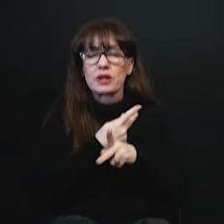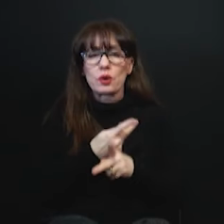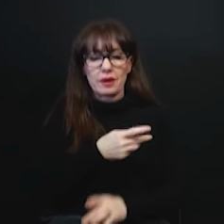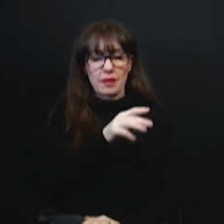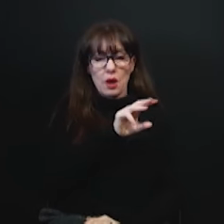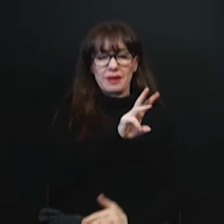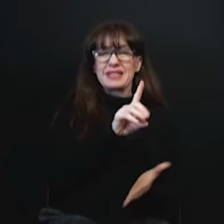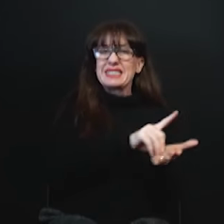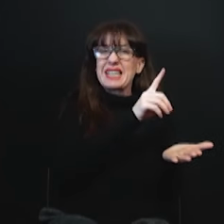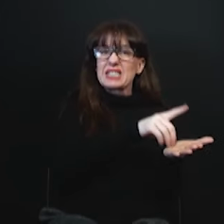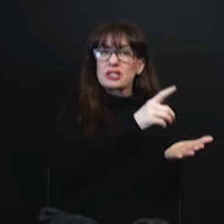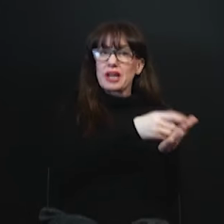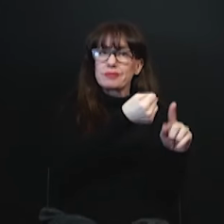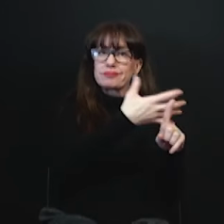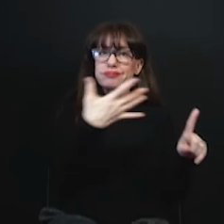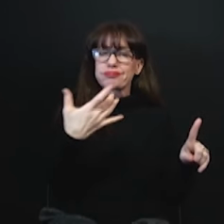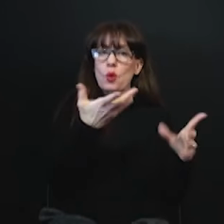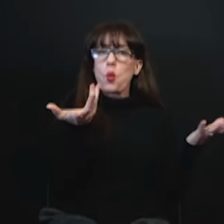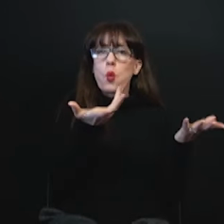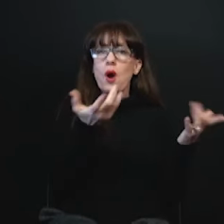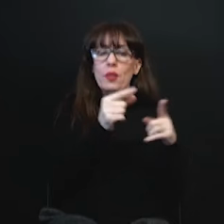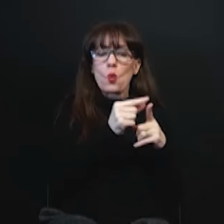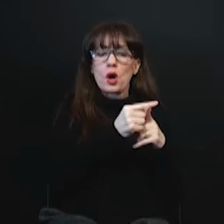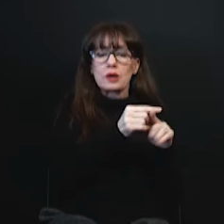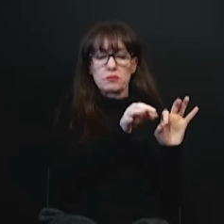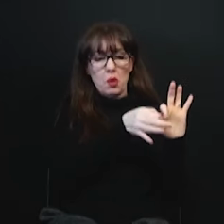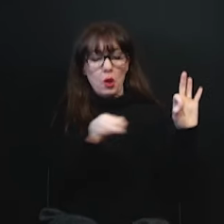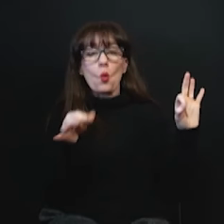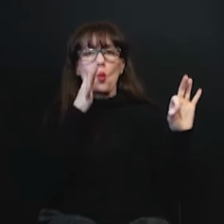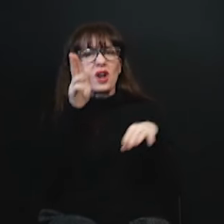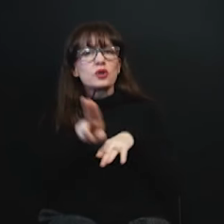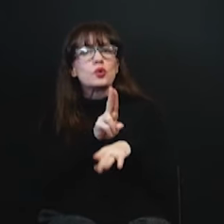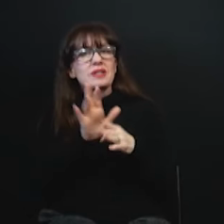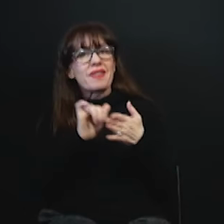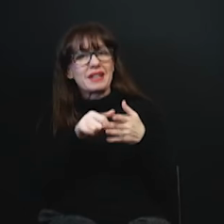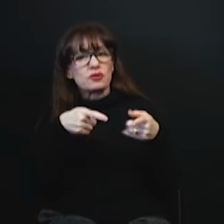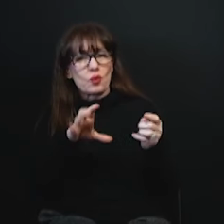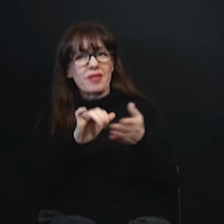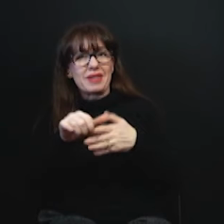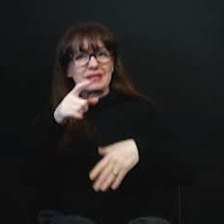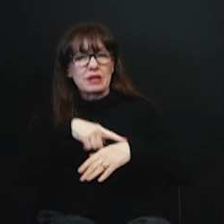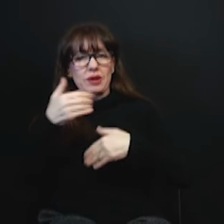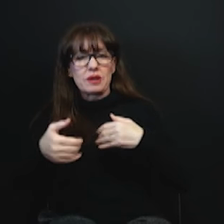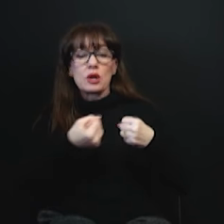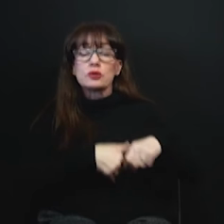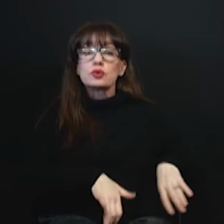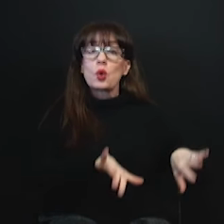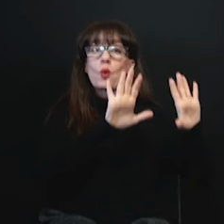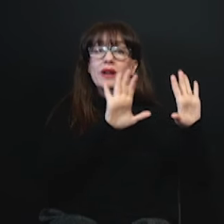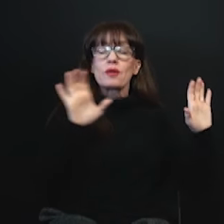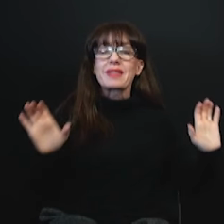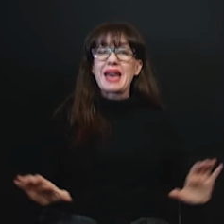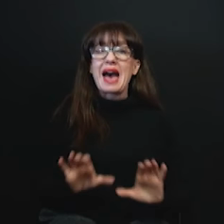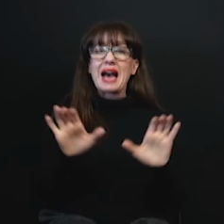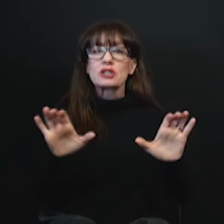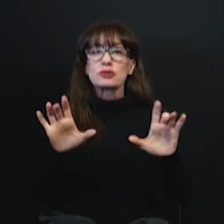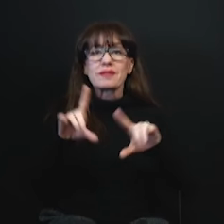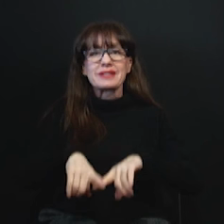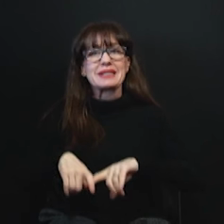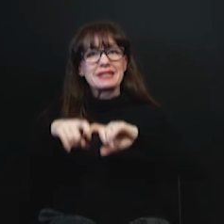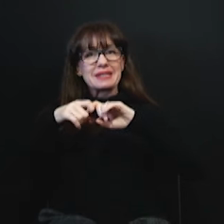Merriam-Webster Dictionary defines the term this way, and this is how we'll use this term throughout this series. Surrender is the action of